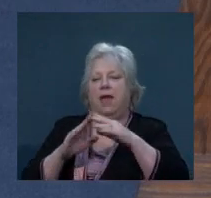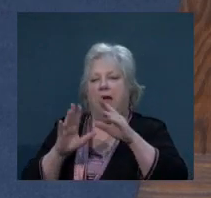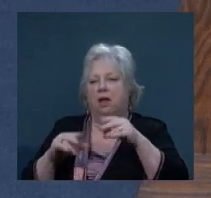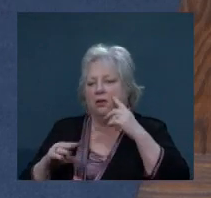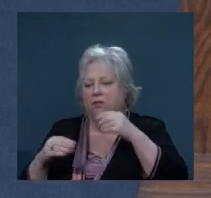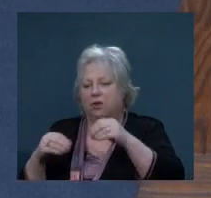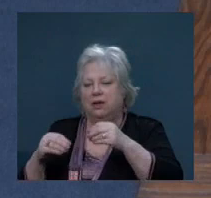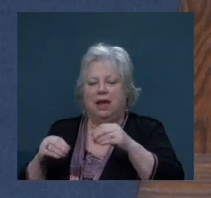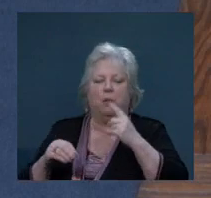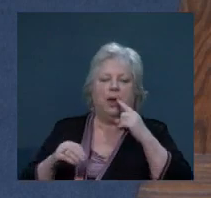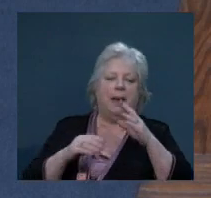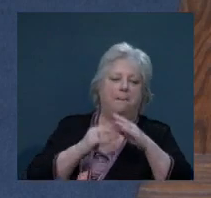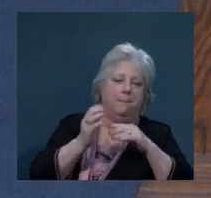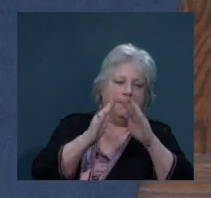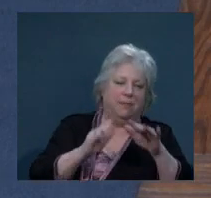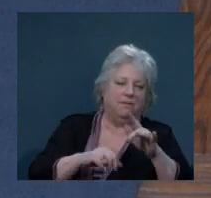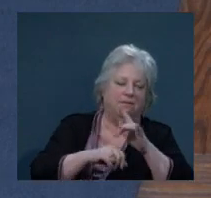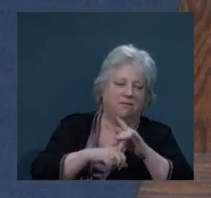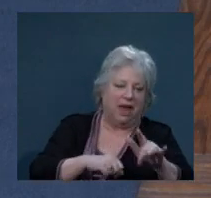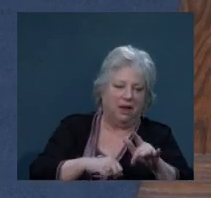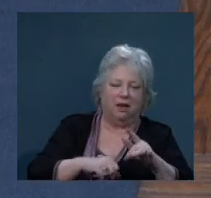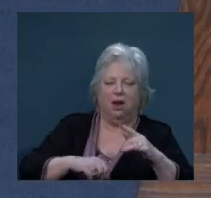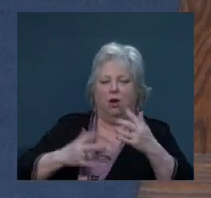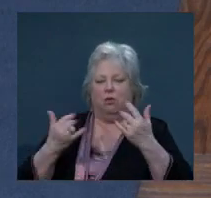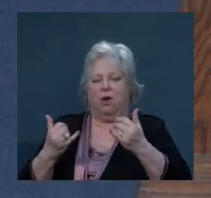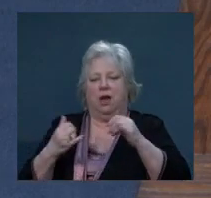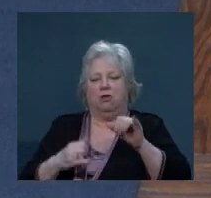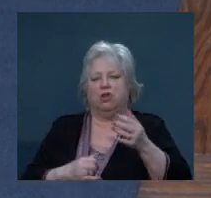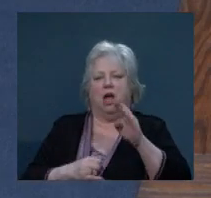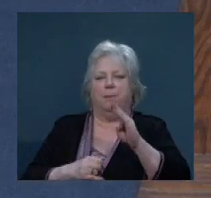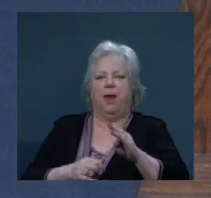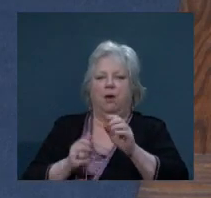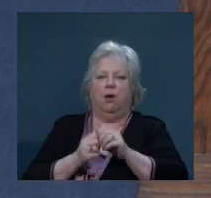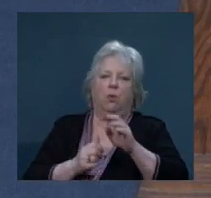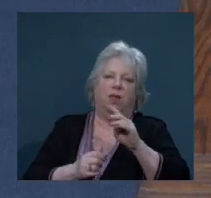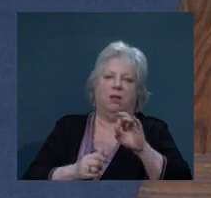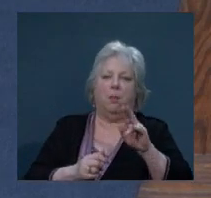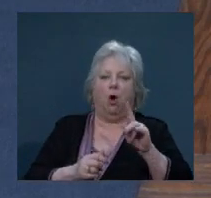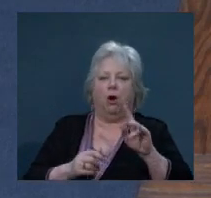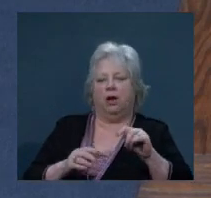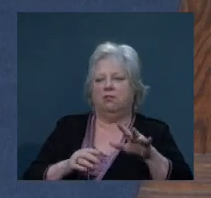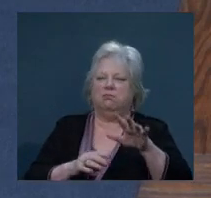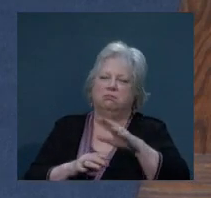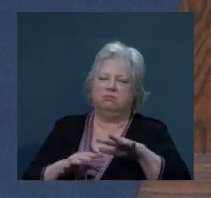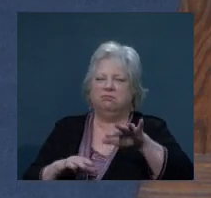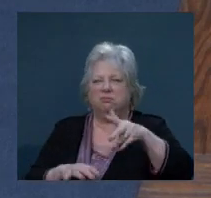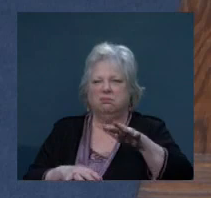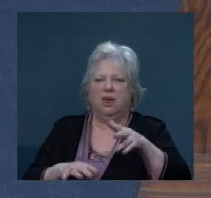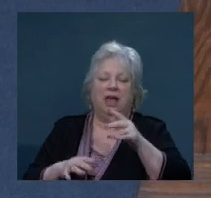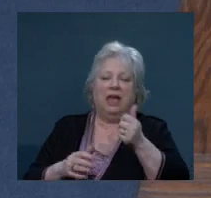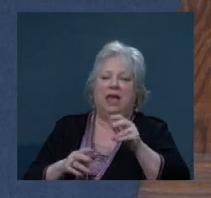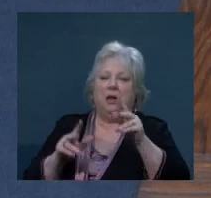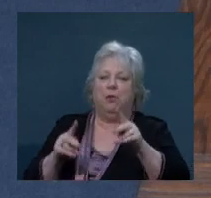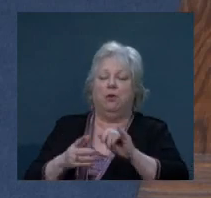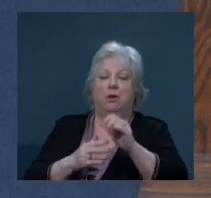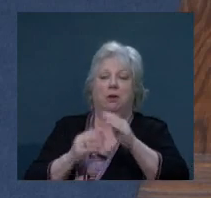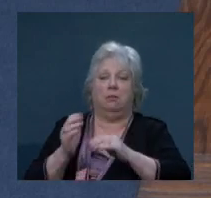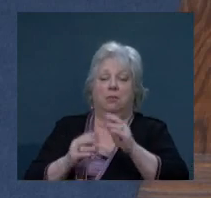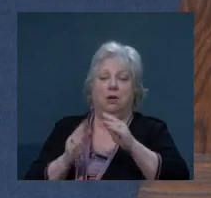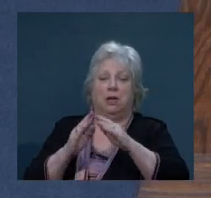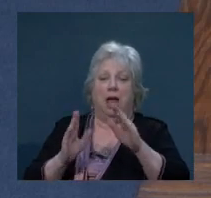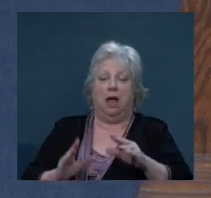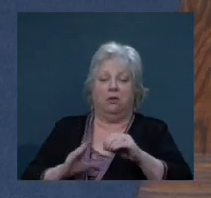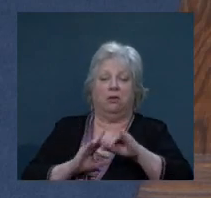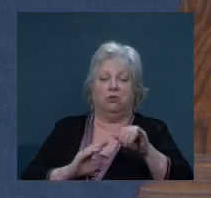sale. John Barrow is not really, right now with the market being what it is, anyone that builds a house in John Barrow